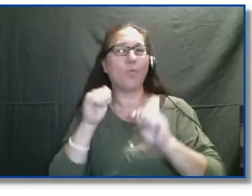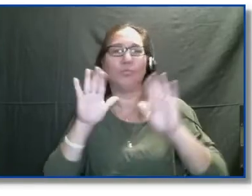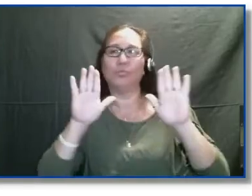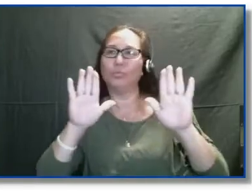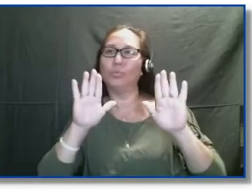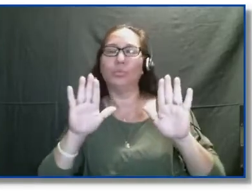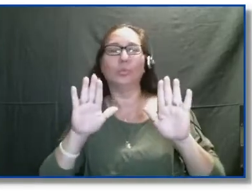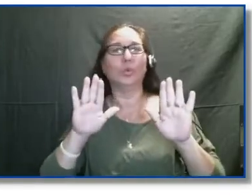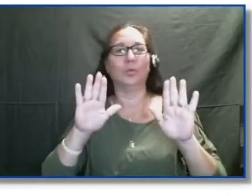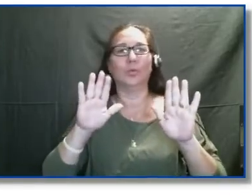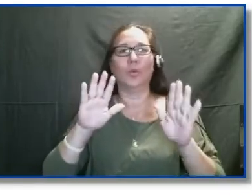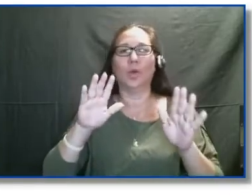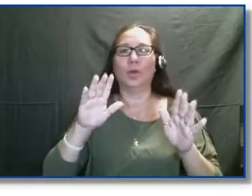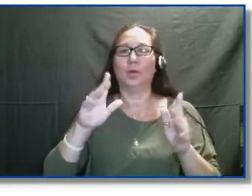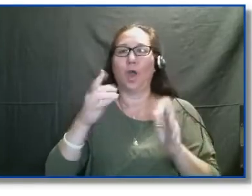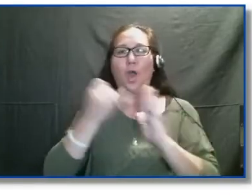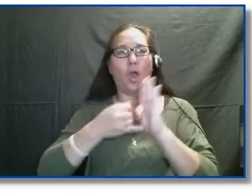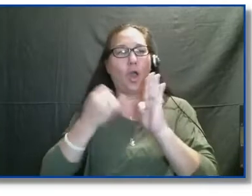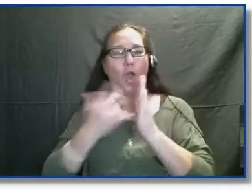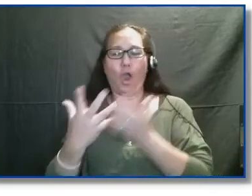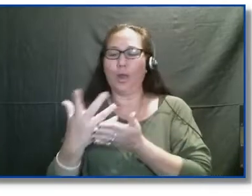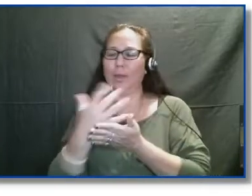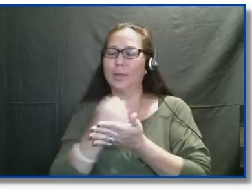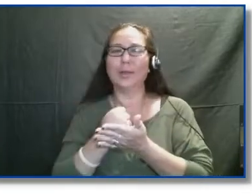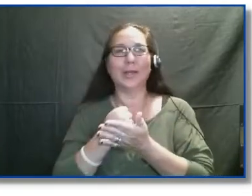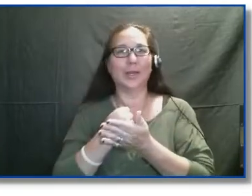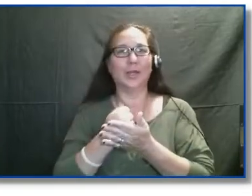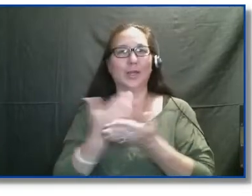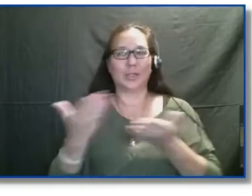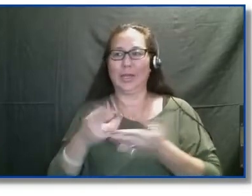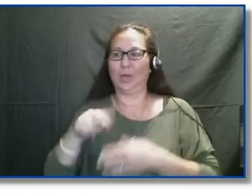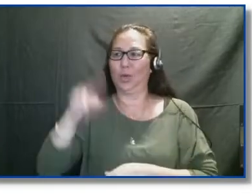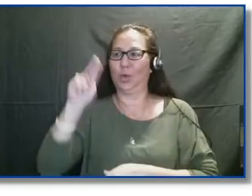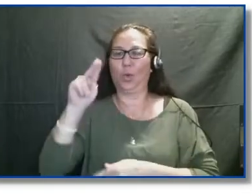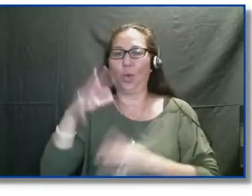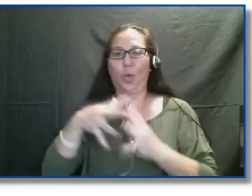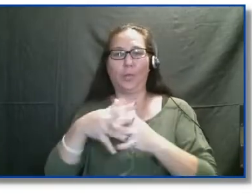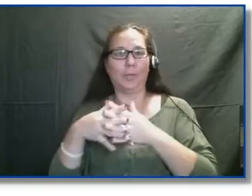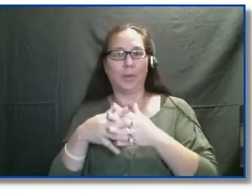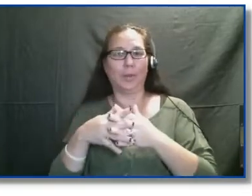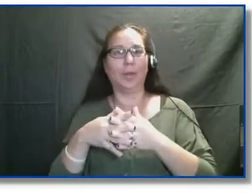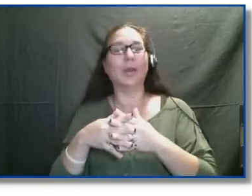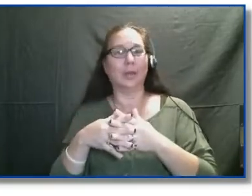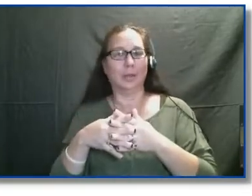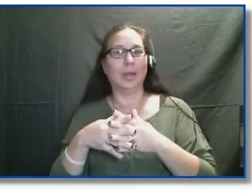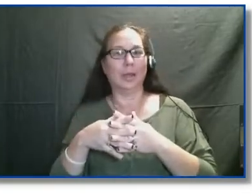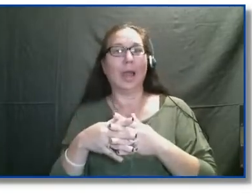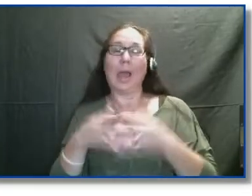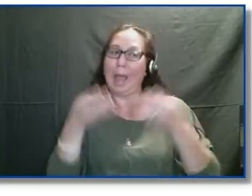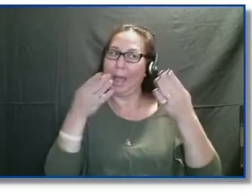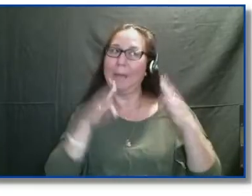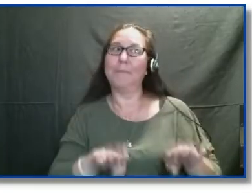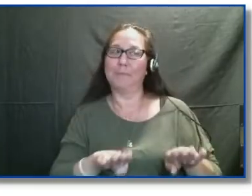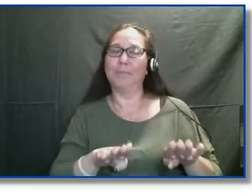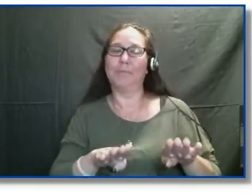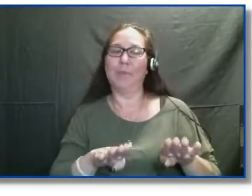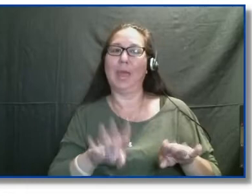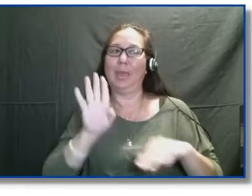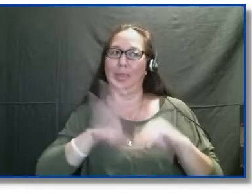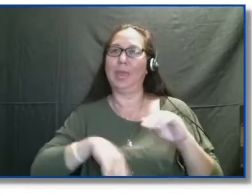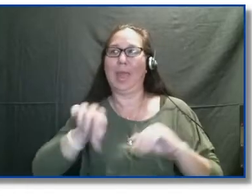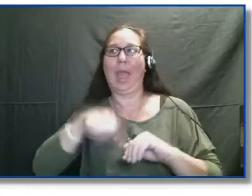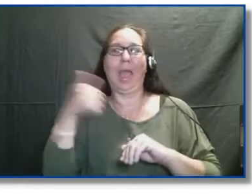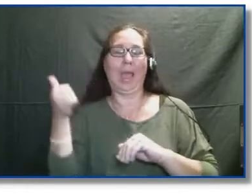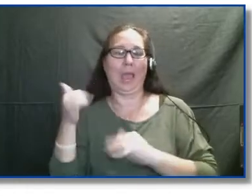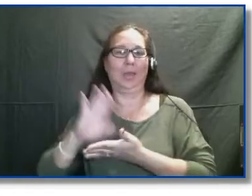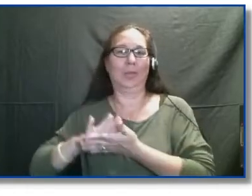America. And I'm a betting man. I'd bet probably anywhere on any university campus. And we're very proud of that. And